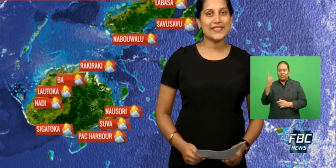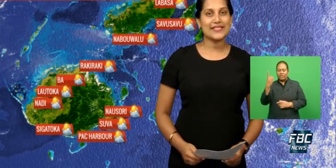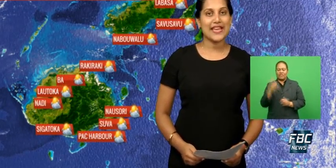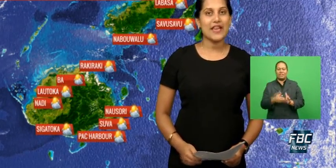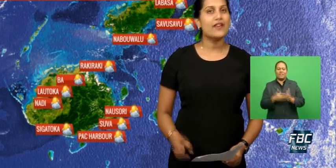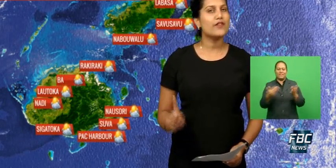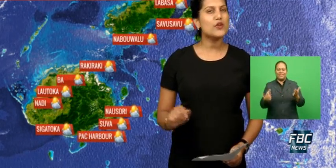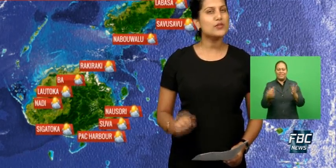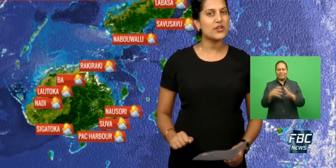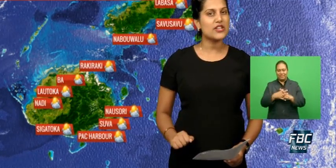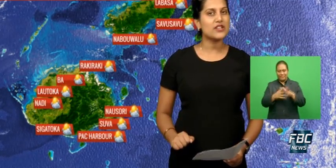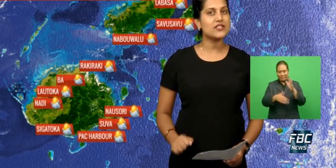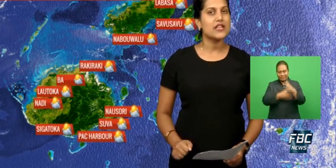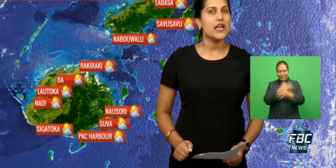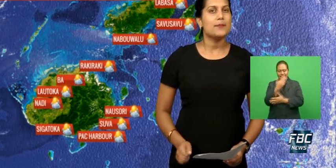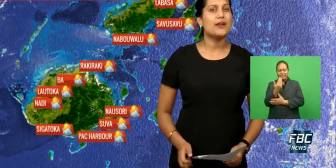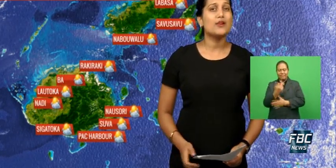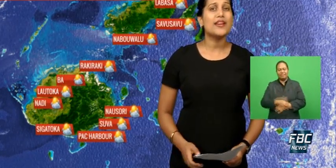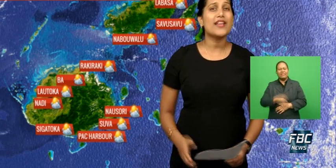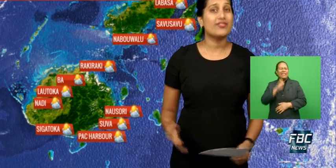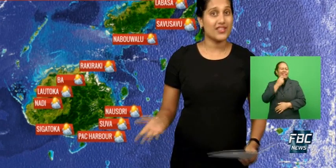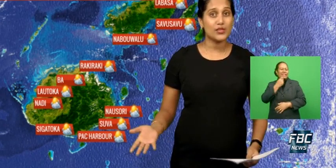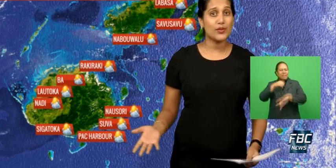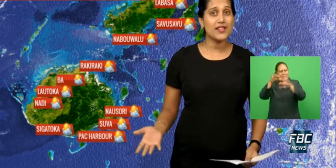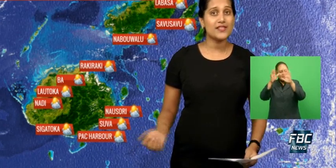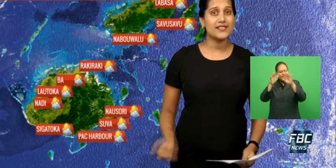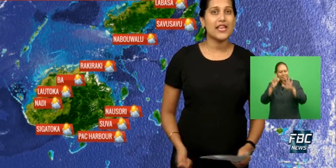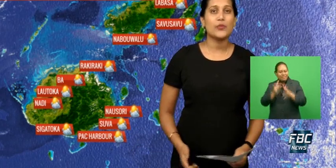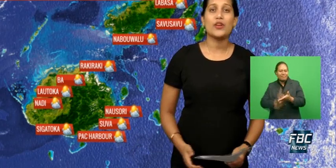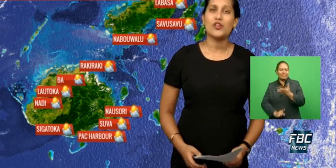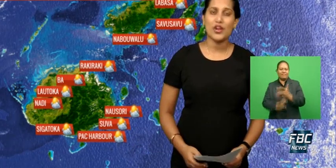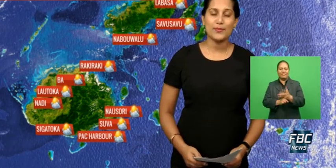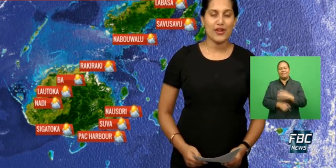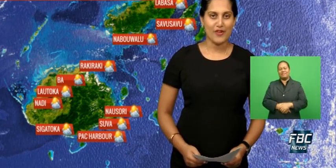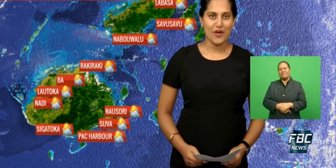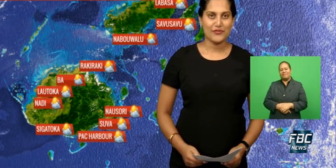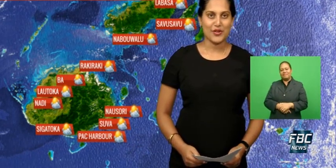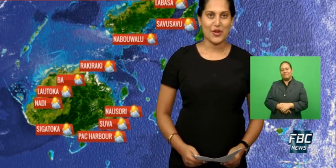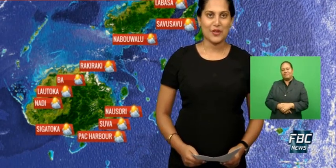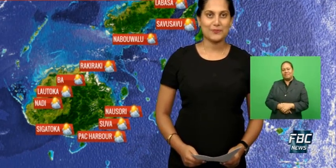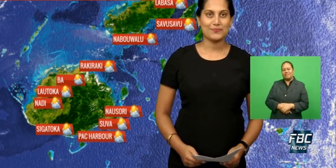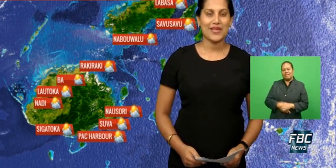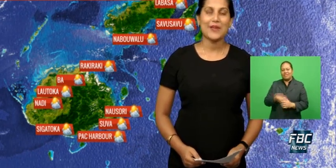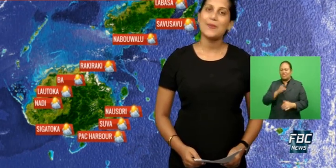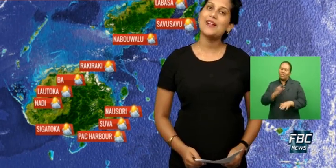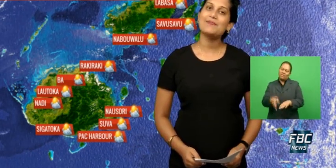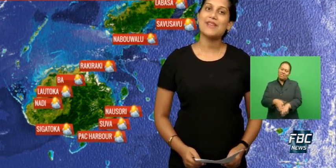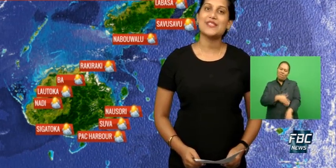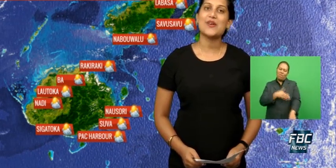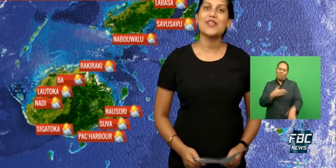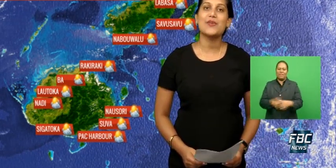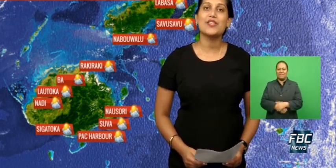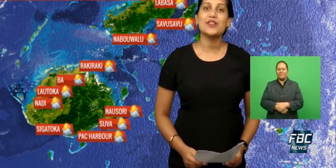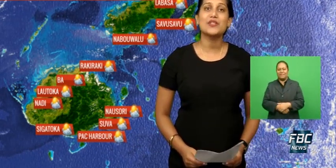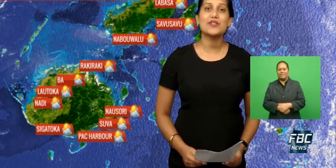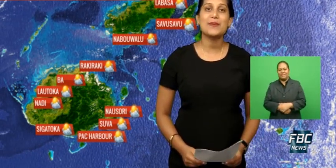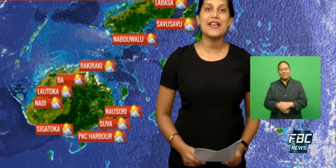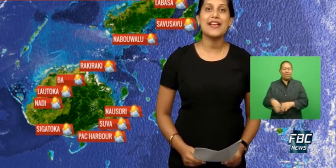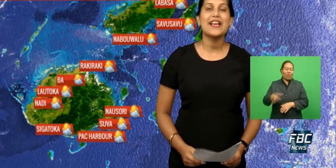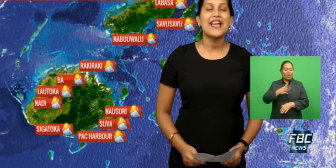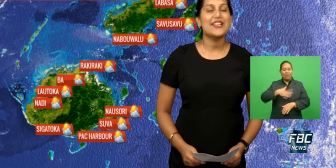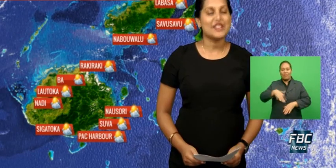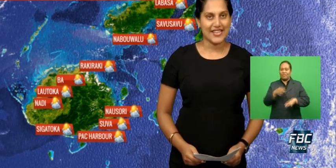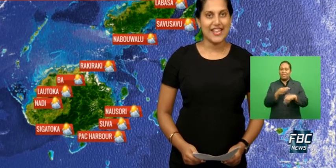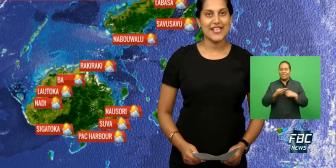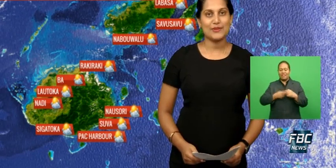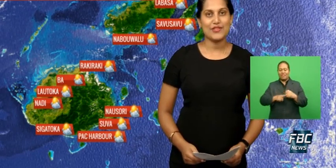on to Wednesday, few sprinkles, but looking at this winds, it will not be around for long. Well, that's all the weather news from